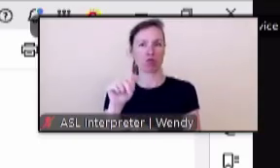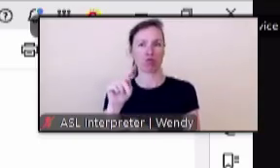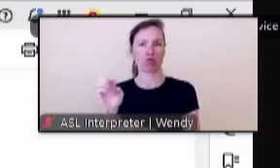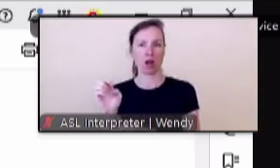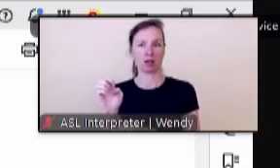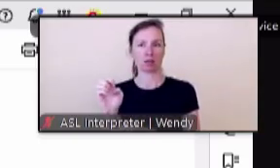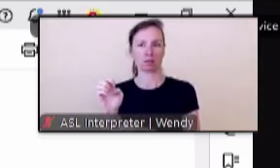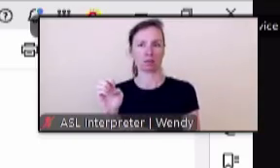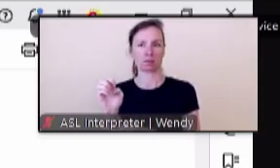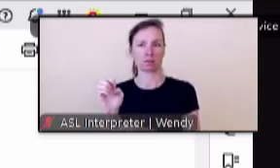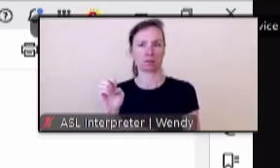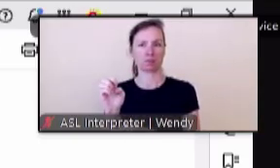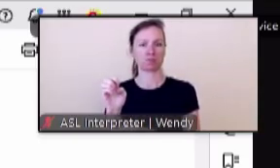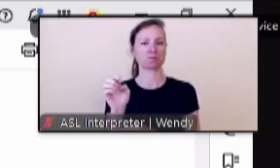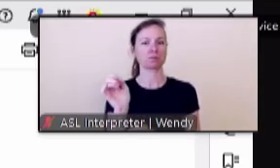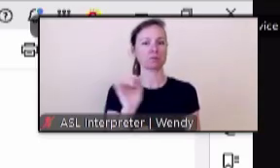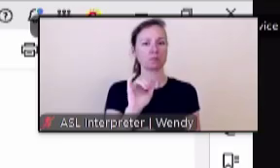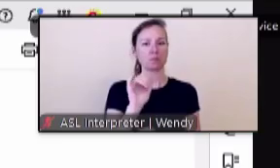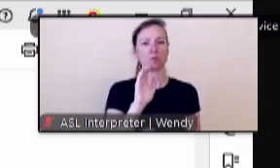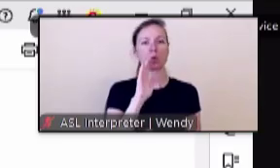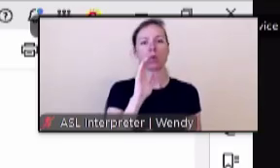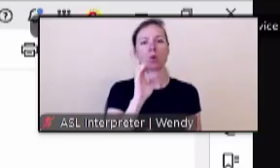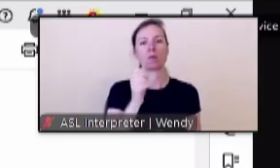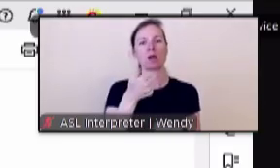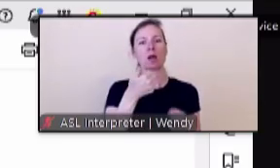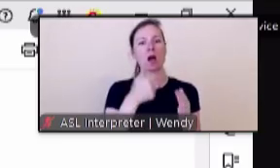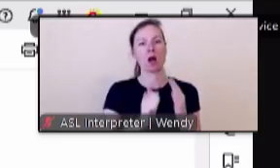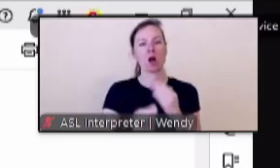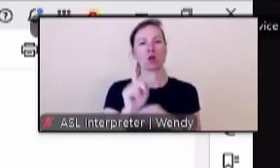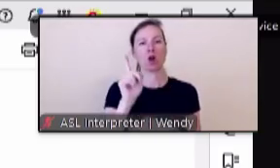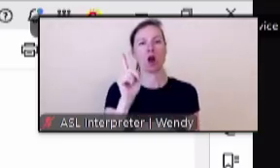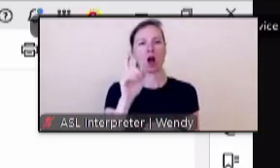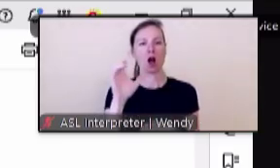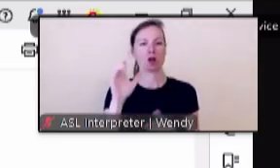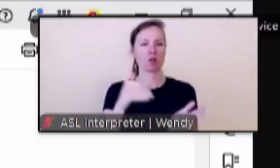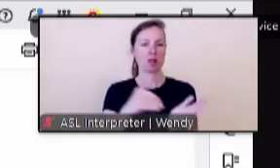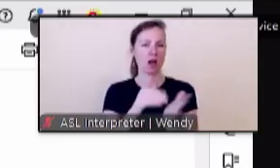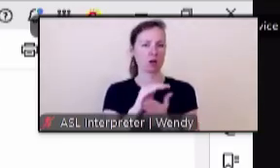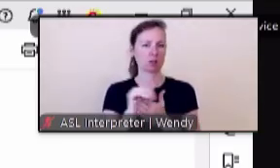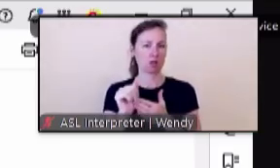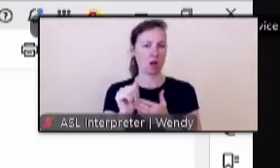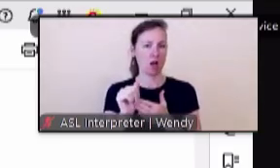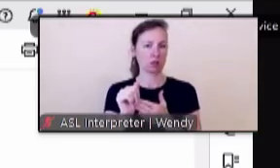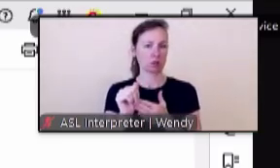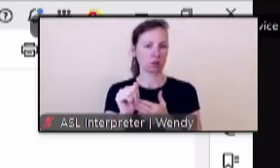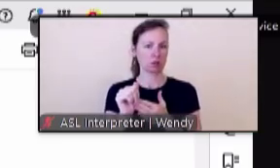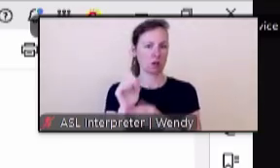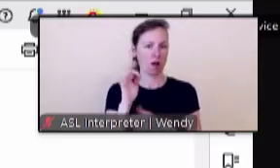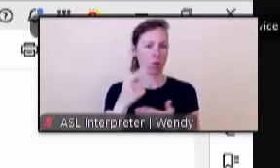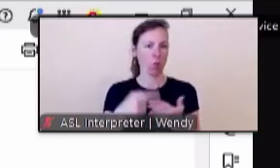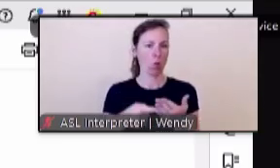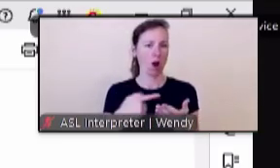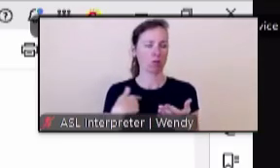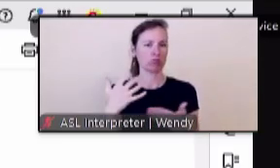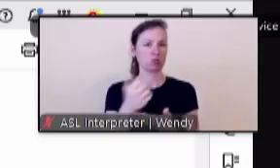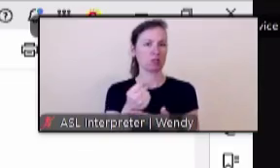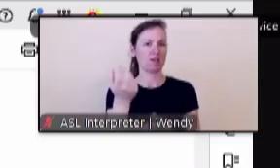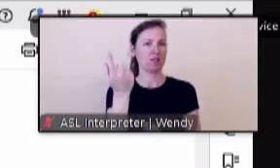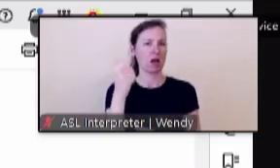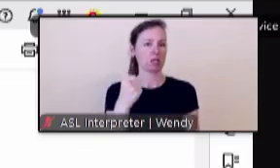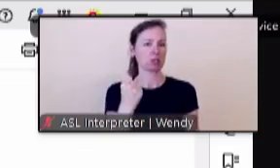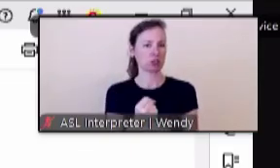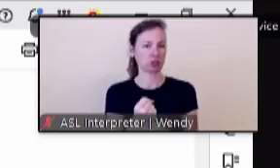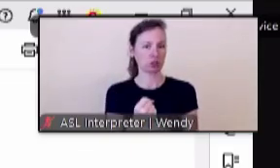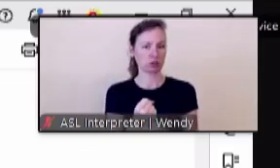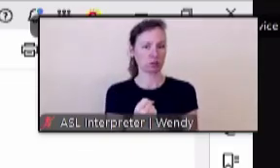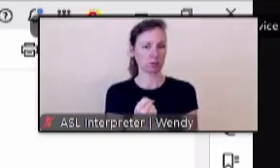And it would be under $100,000 of what was received for last year. This number is calculated